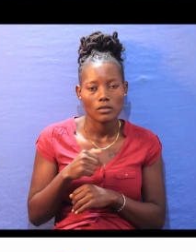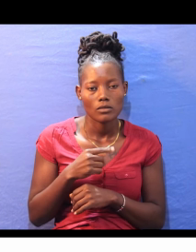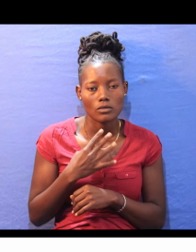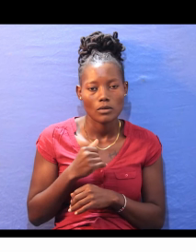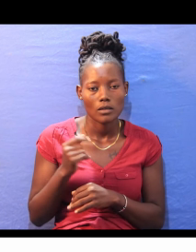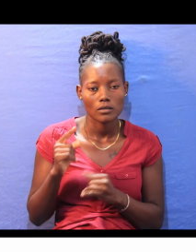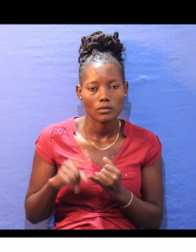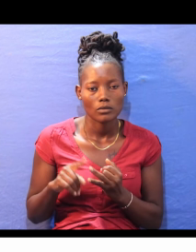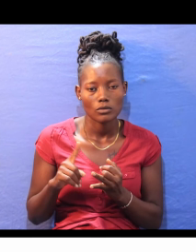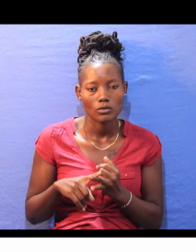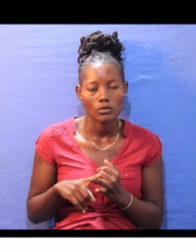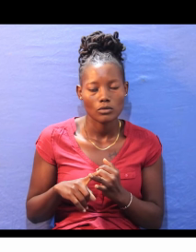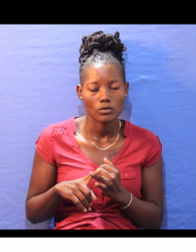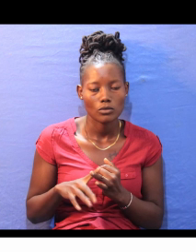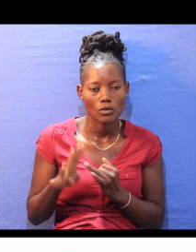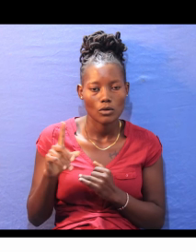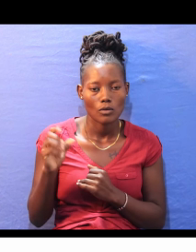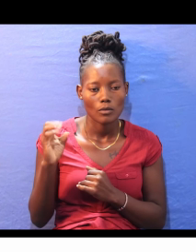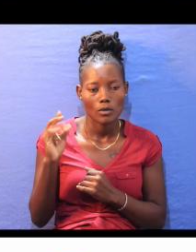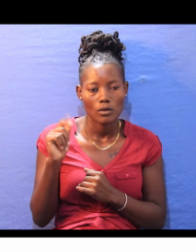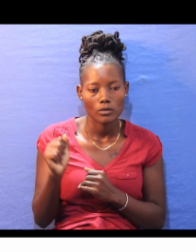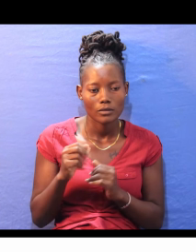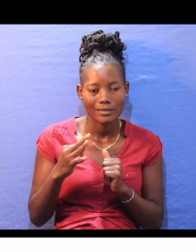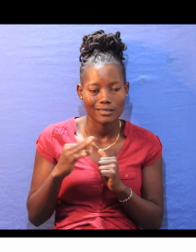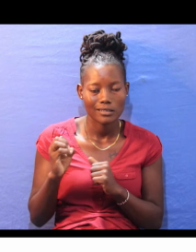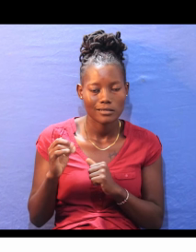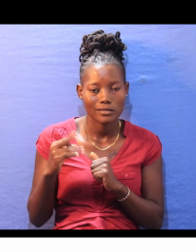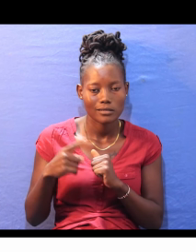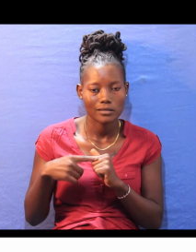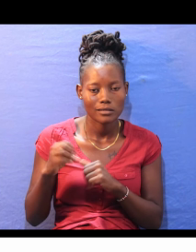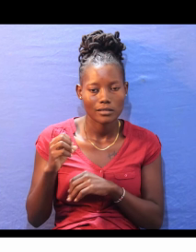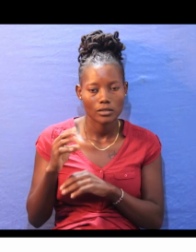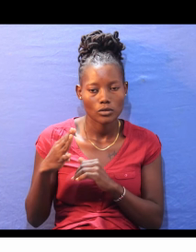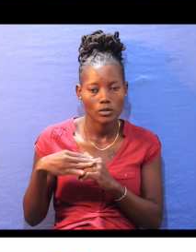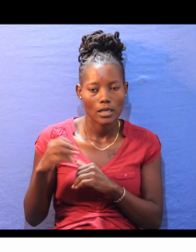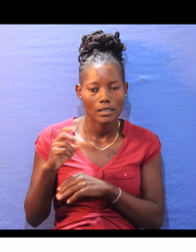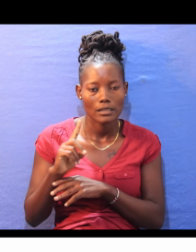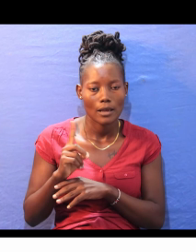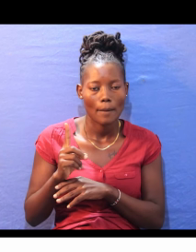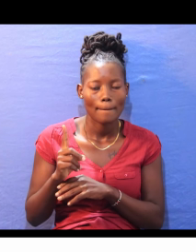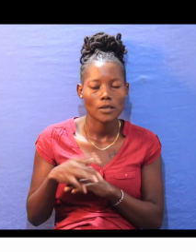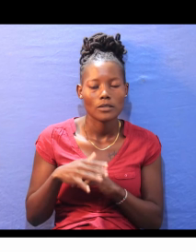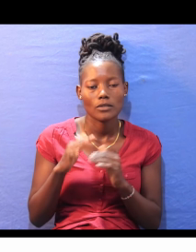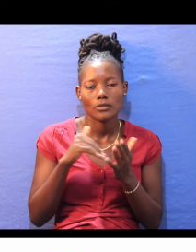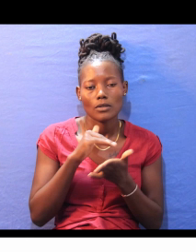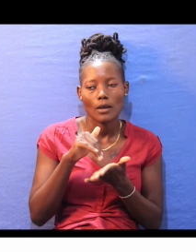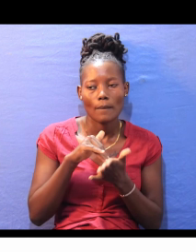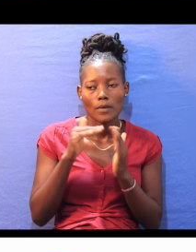3 30-minute blocks. So 30, 60 to 90 minutes of endurance for the intermediate level athletes.